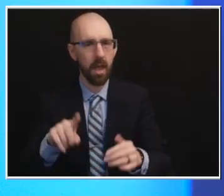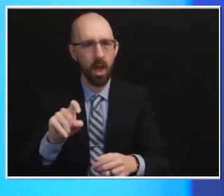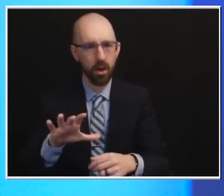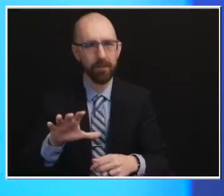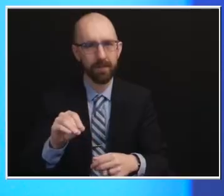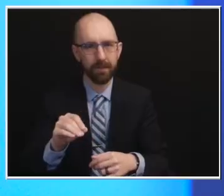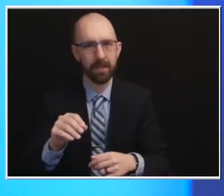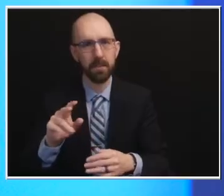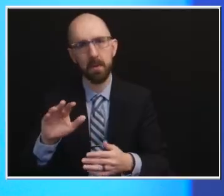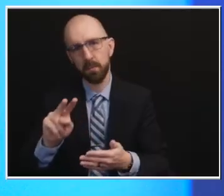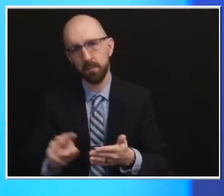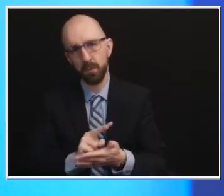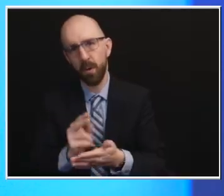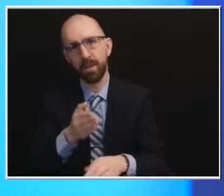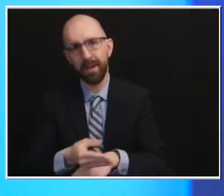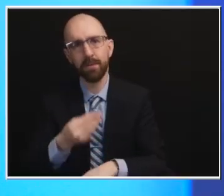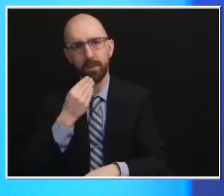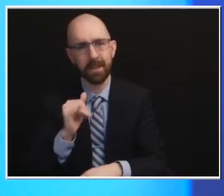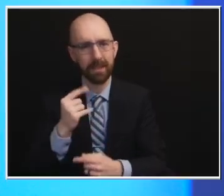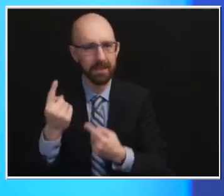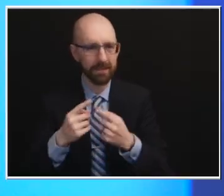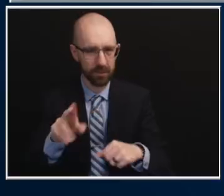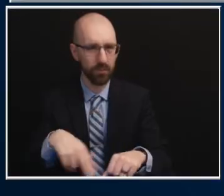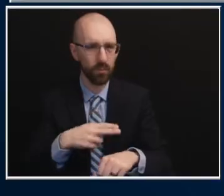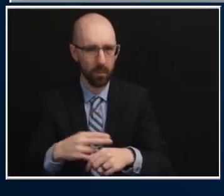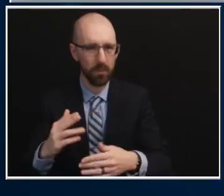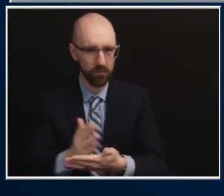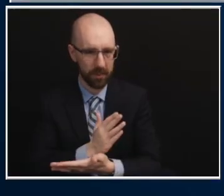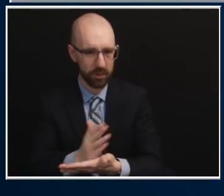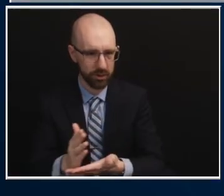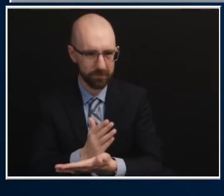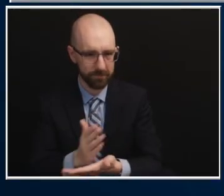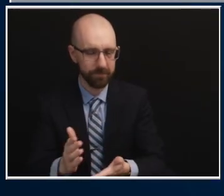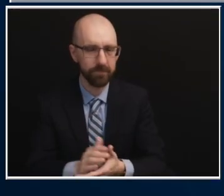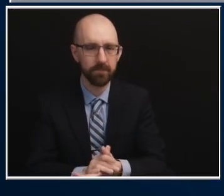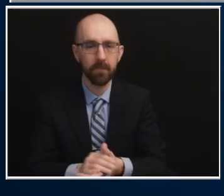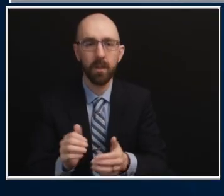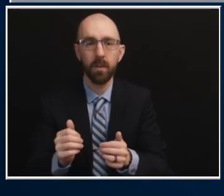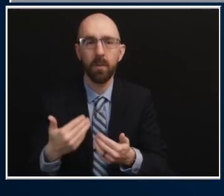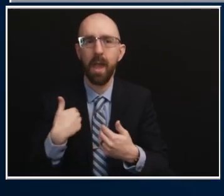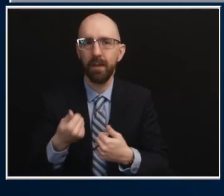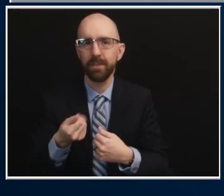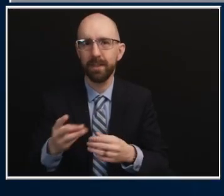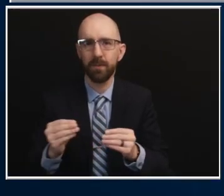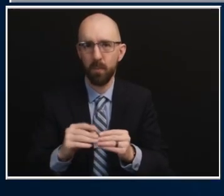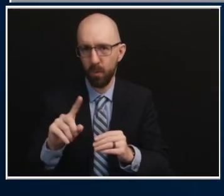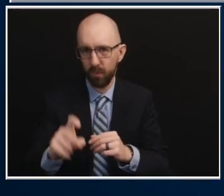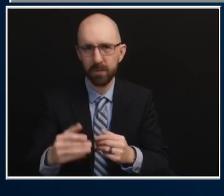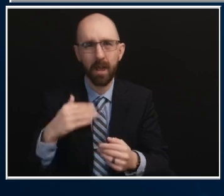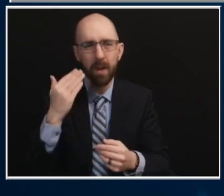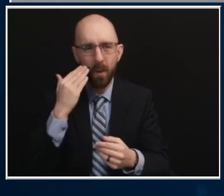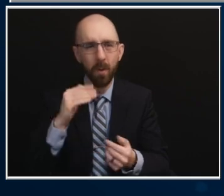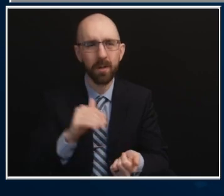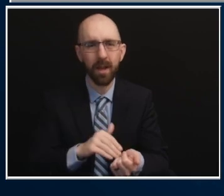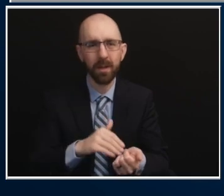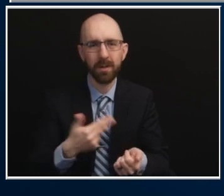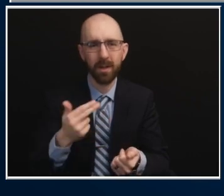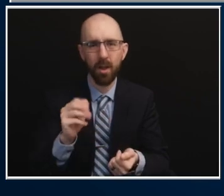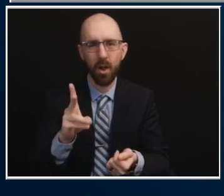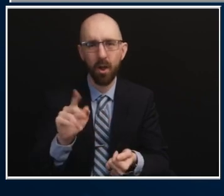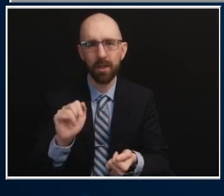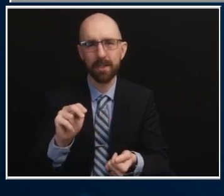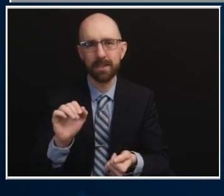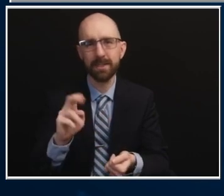after you eat. That would be considered normal range. We've got several more questions, but I also know Dr. Hawkinson is in the